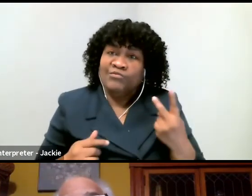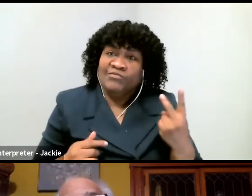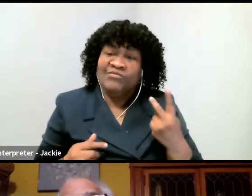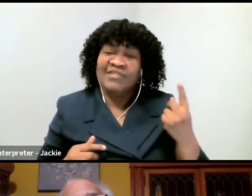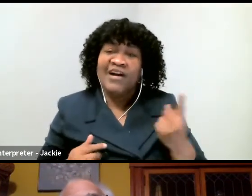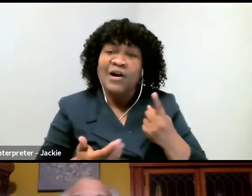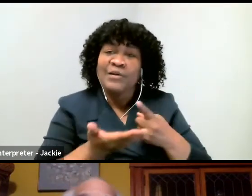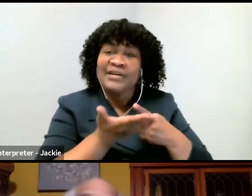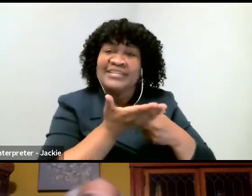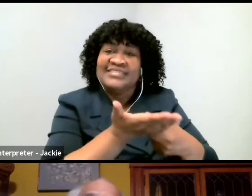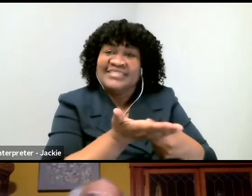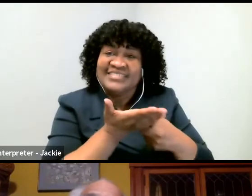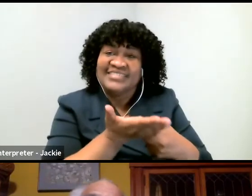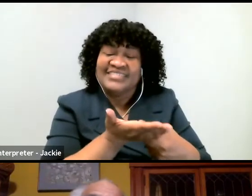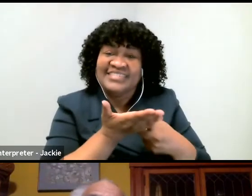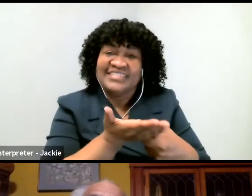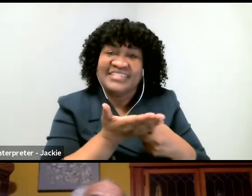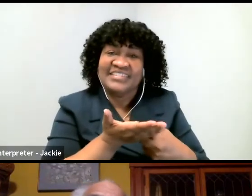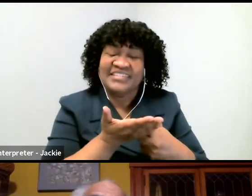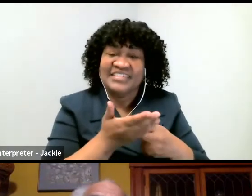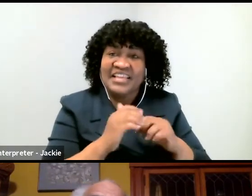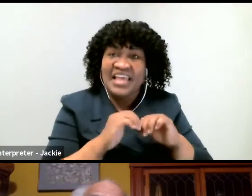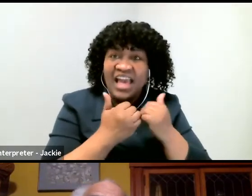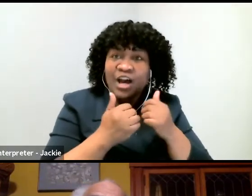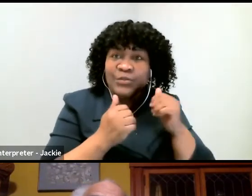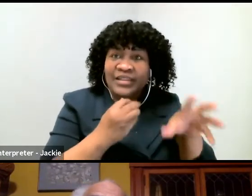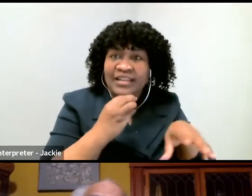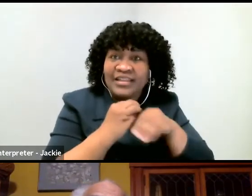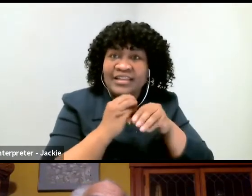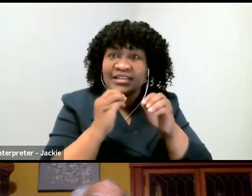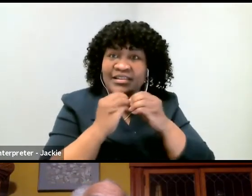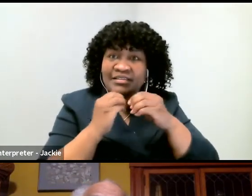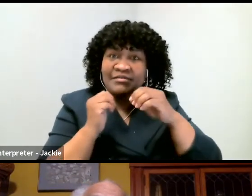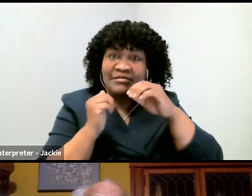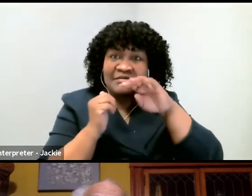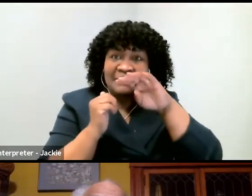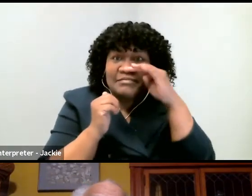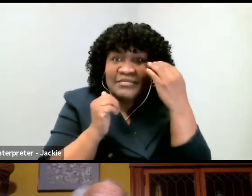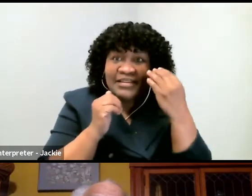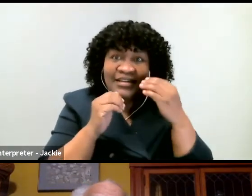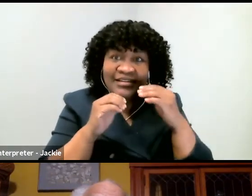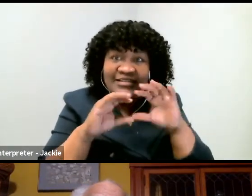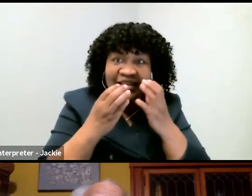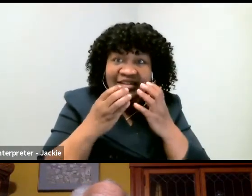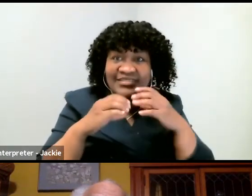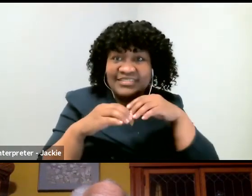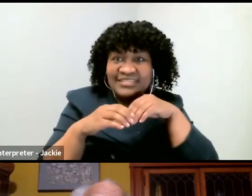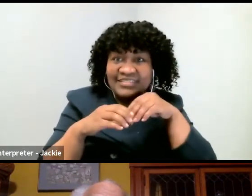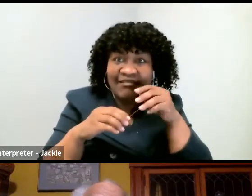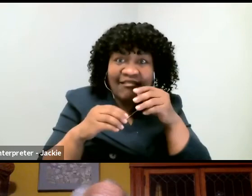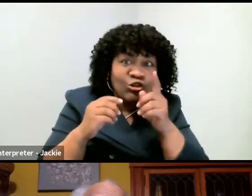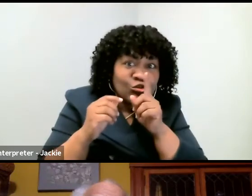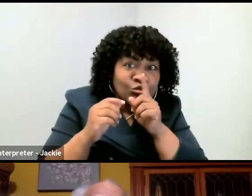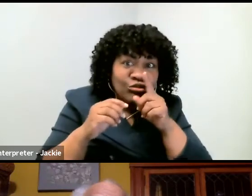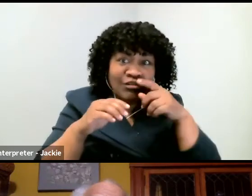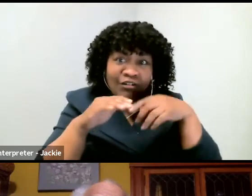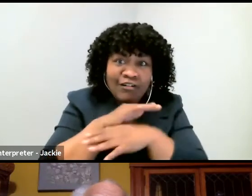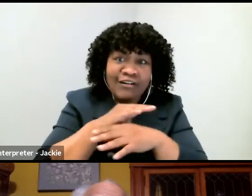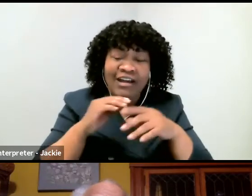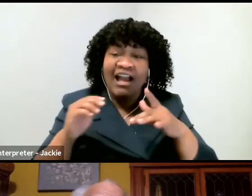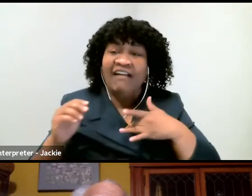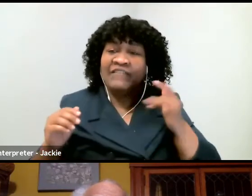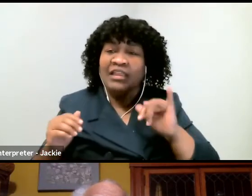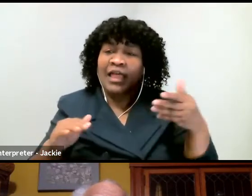that onto the Princeton campus as a kind of smuggling, You know, we were bringing contraband